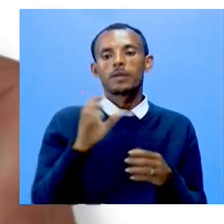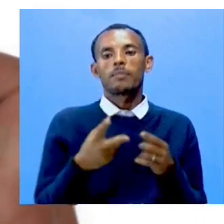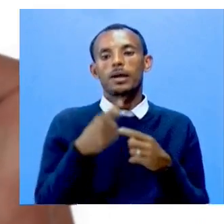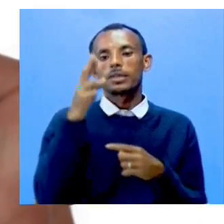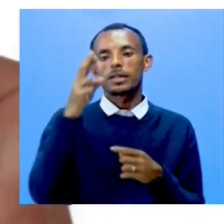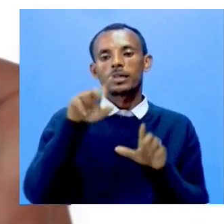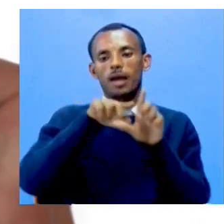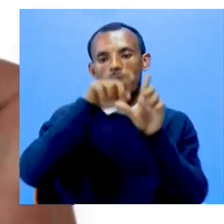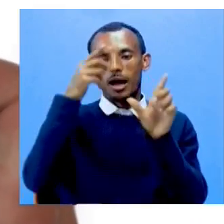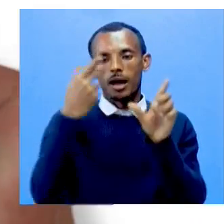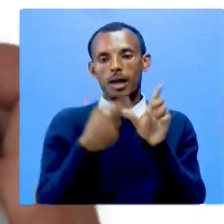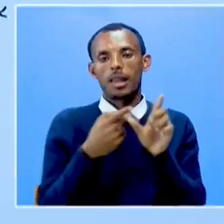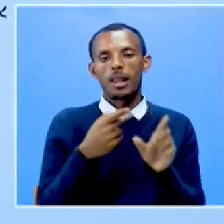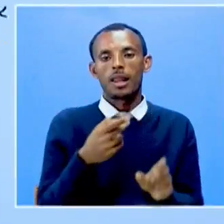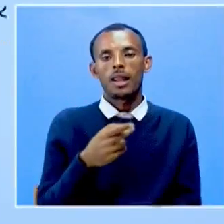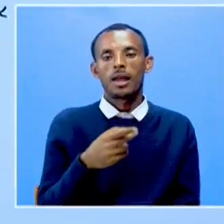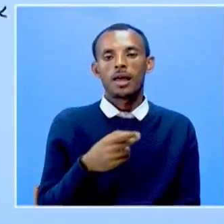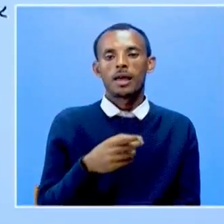angle